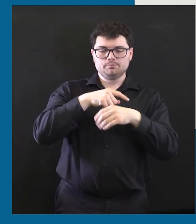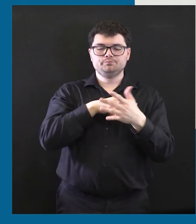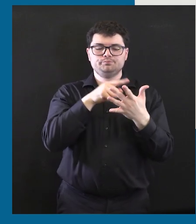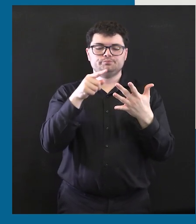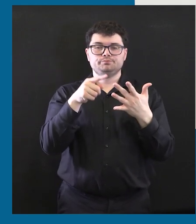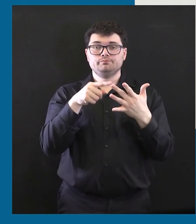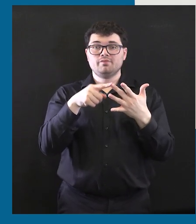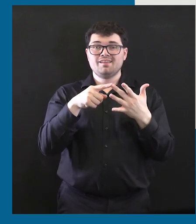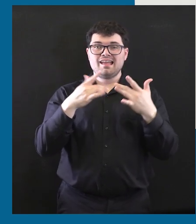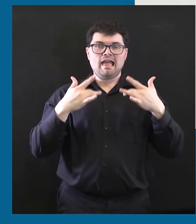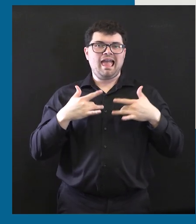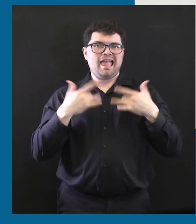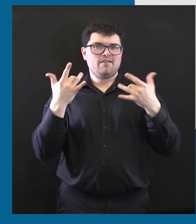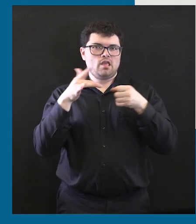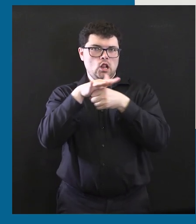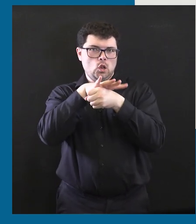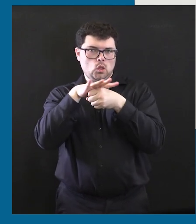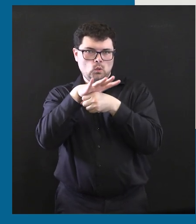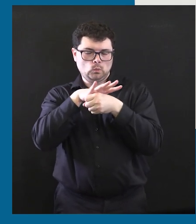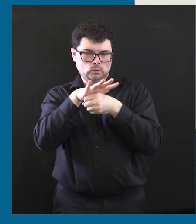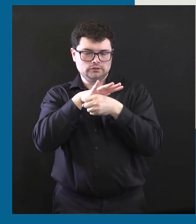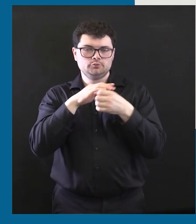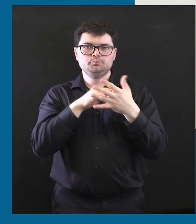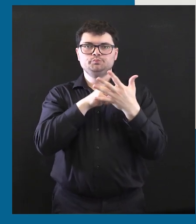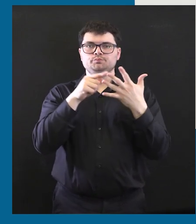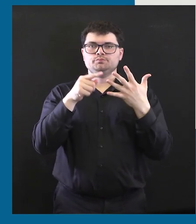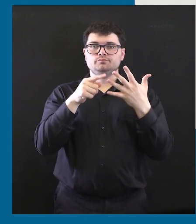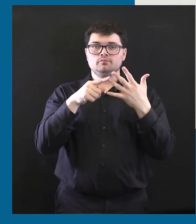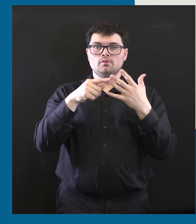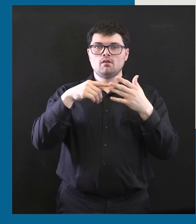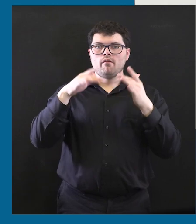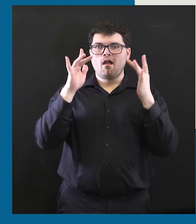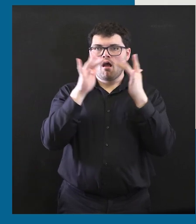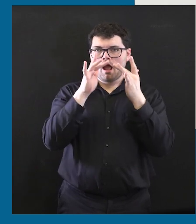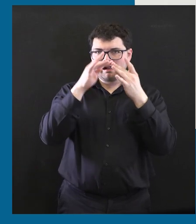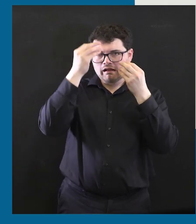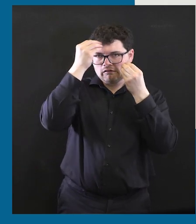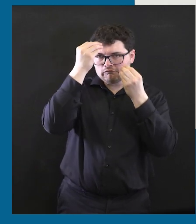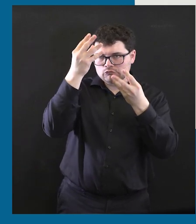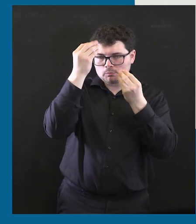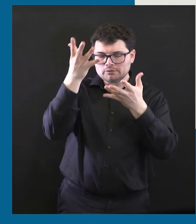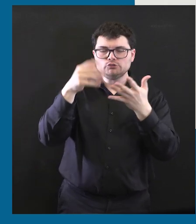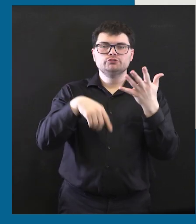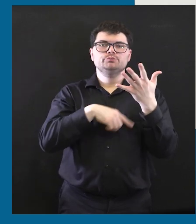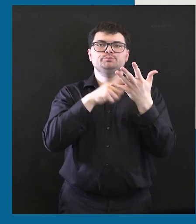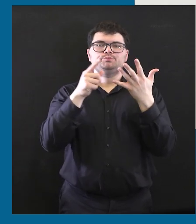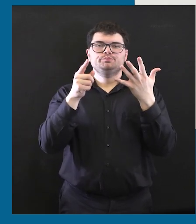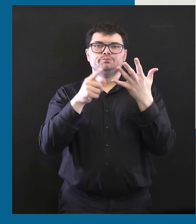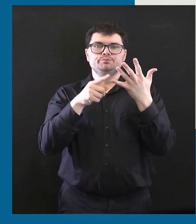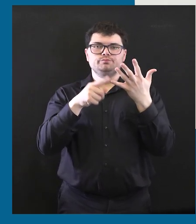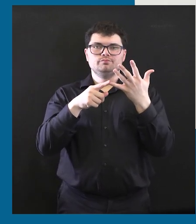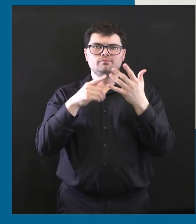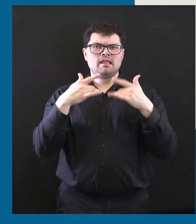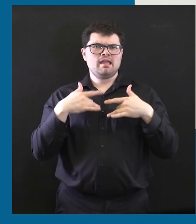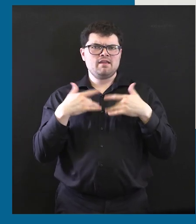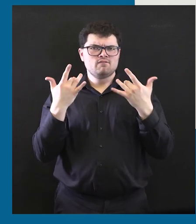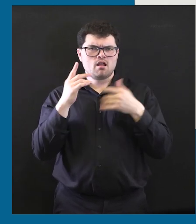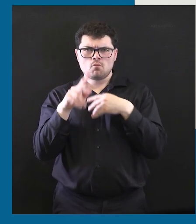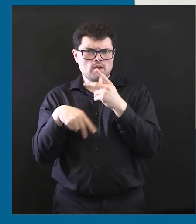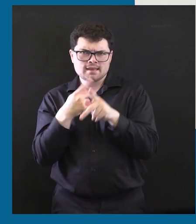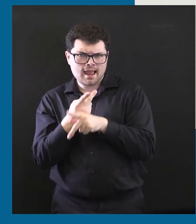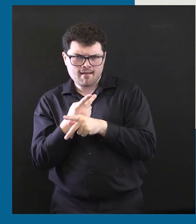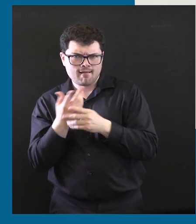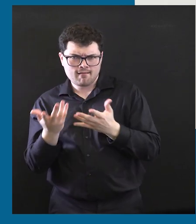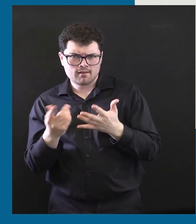a date and time field, an event location field, a contact information